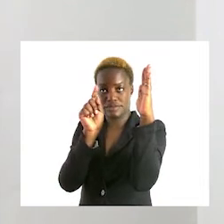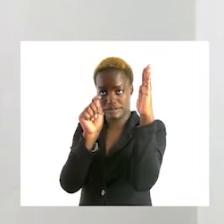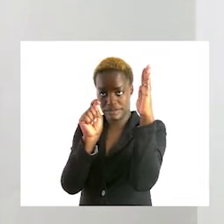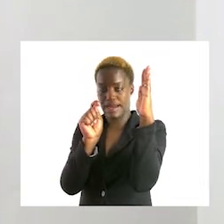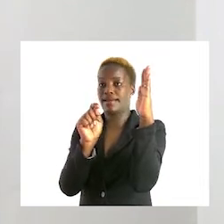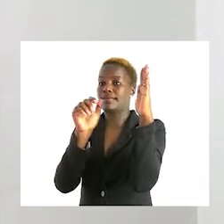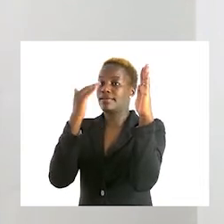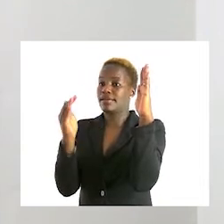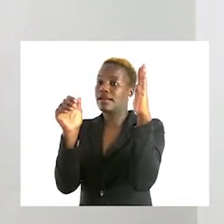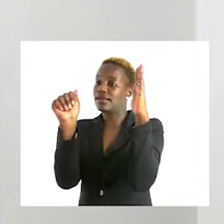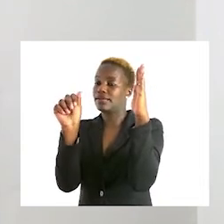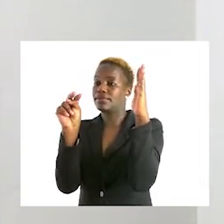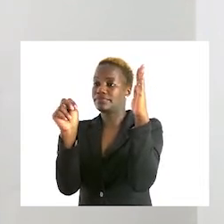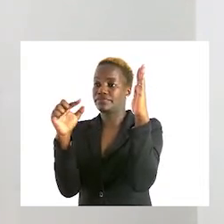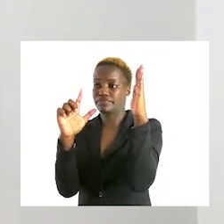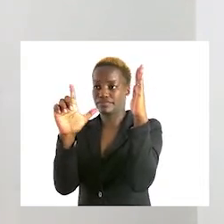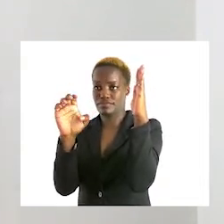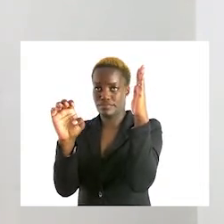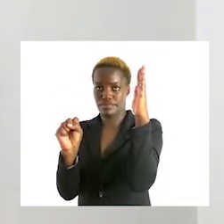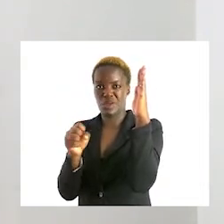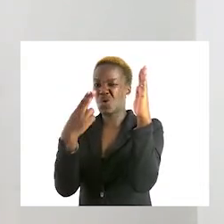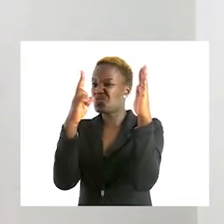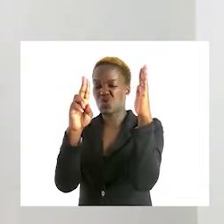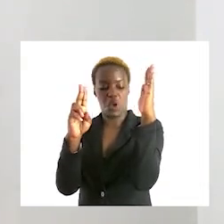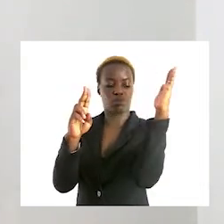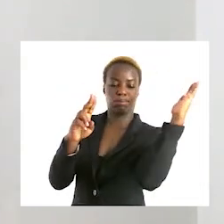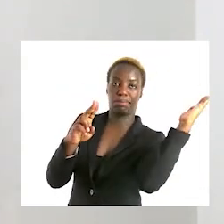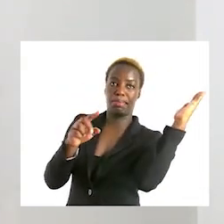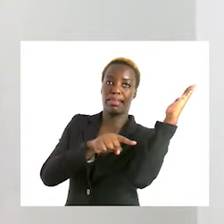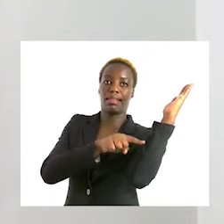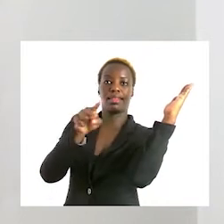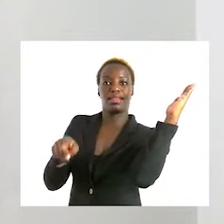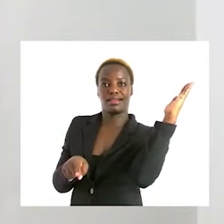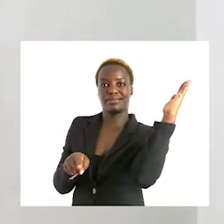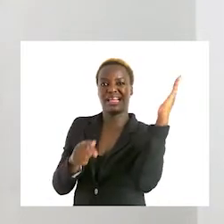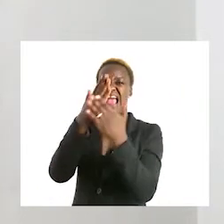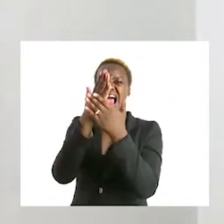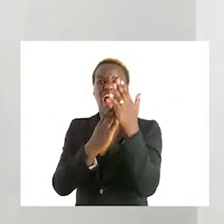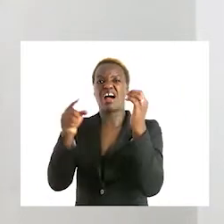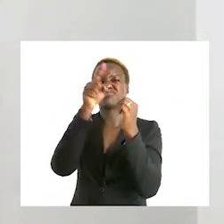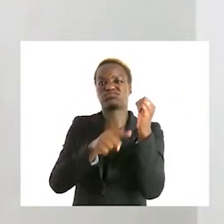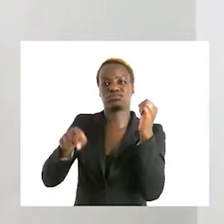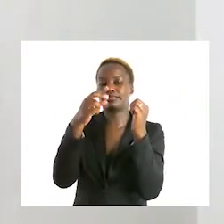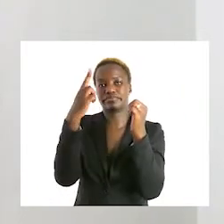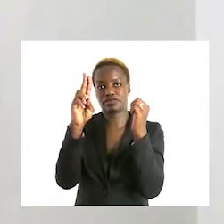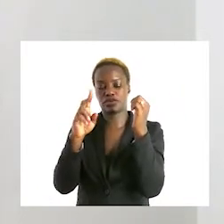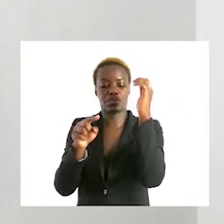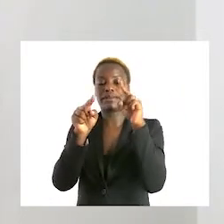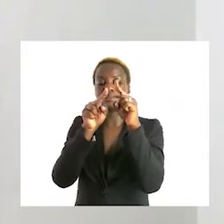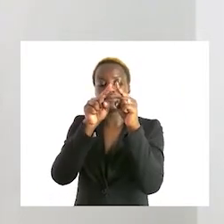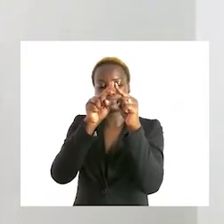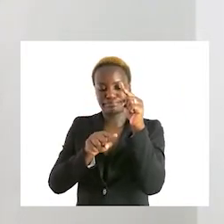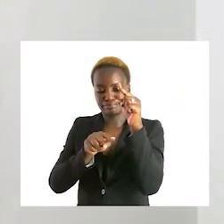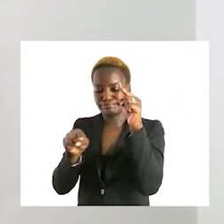square and not a circle, half circle. Whenever you see the circle inside of the